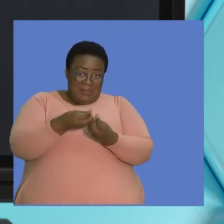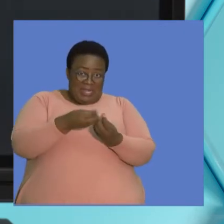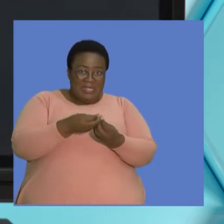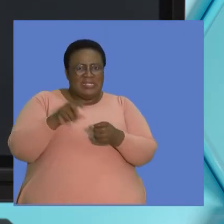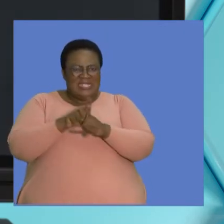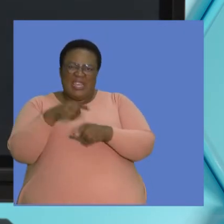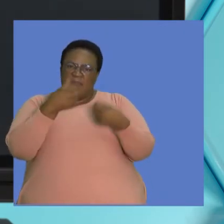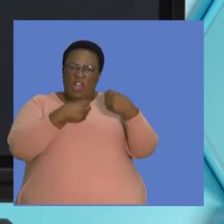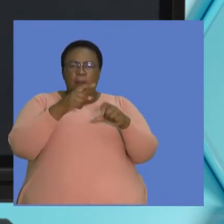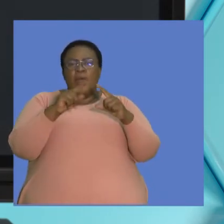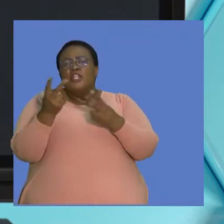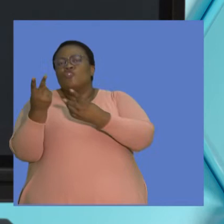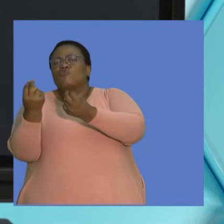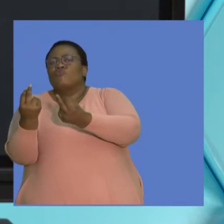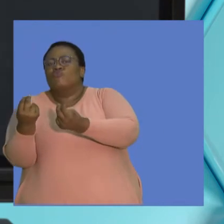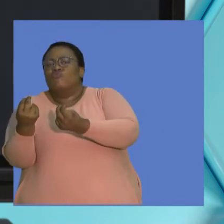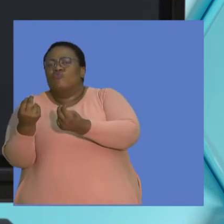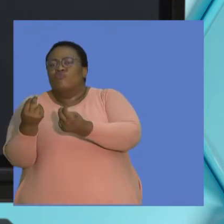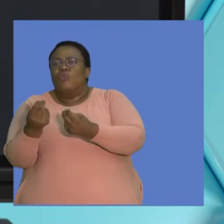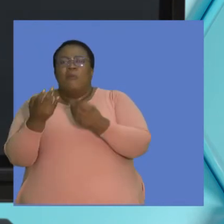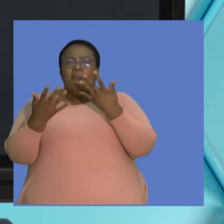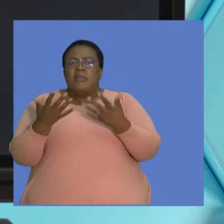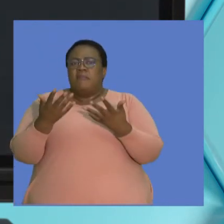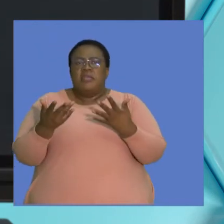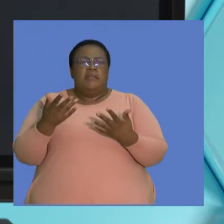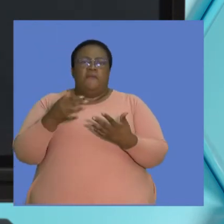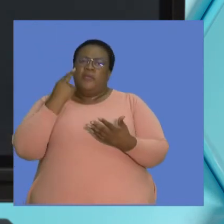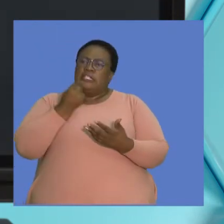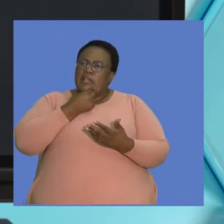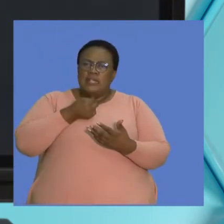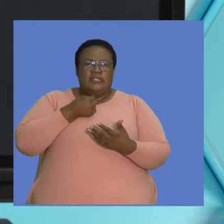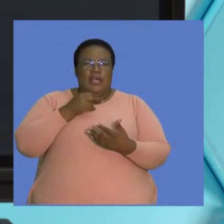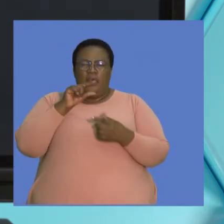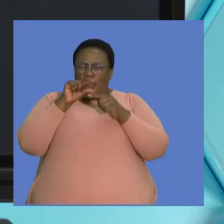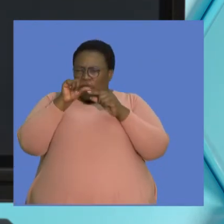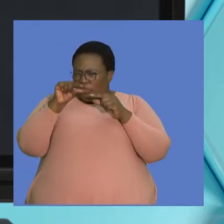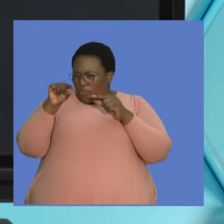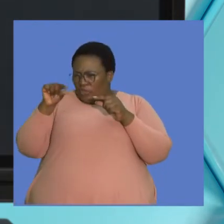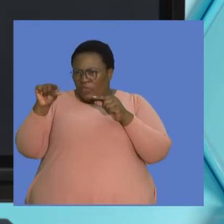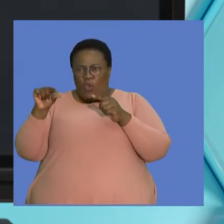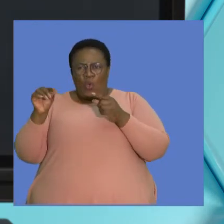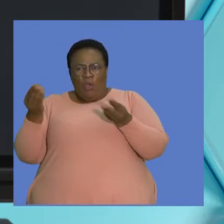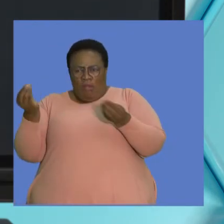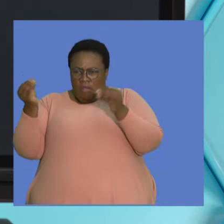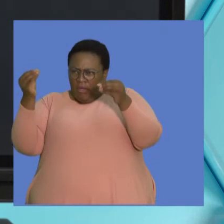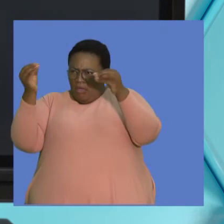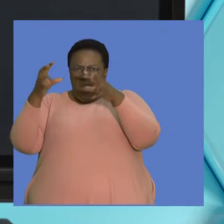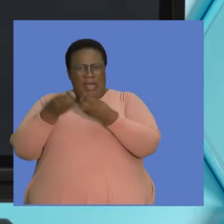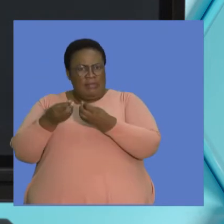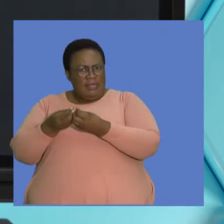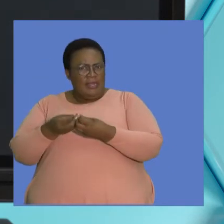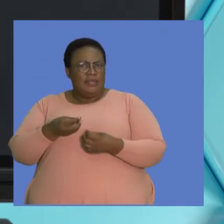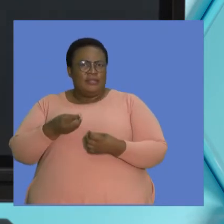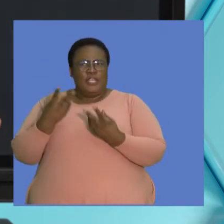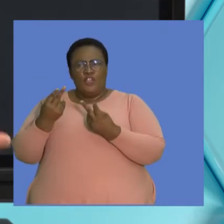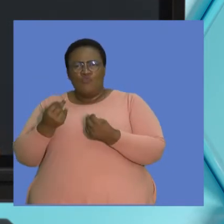but a newer version of it. Maybe it's a bit flatter than the previous one, or it has features that now I am enjoying and